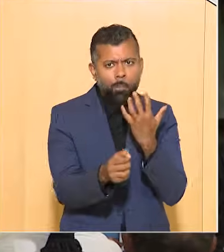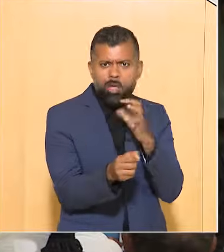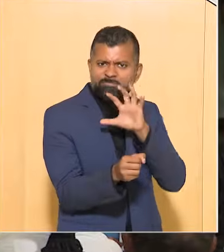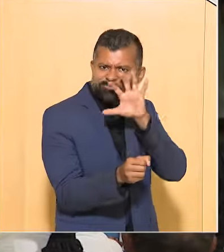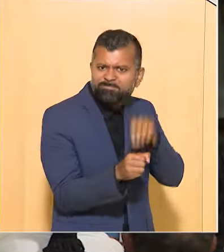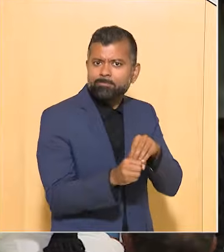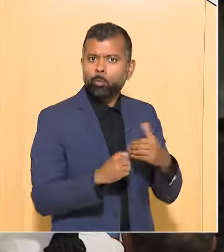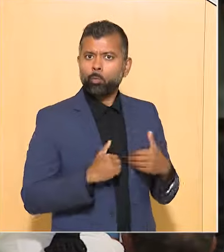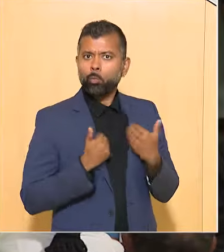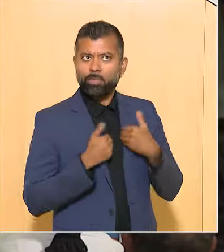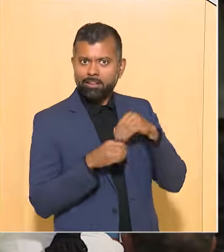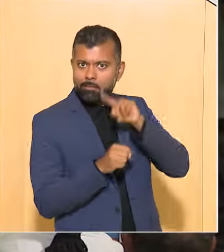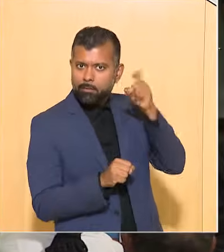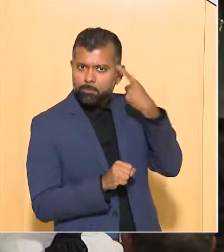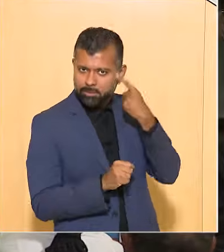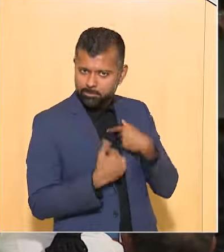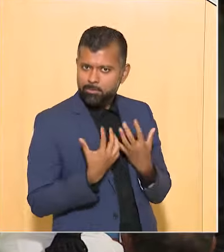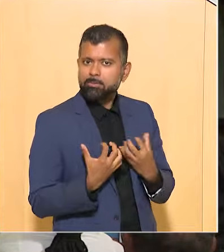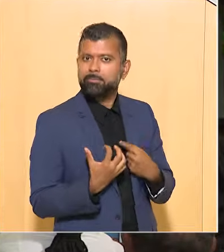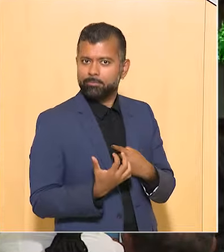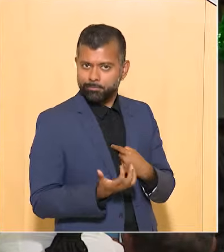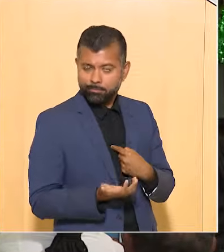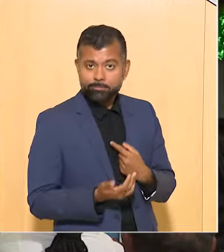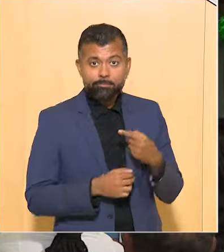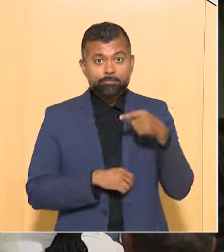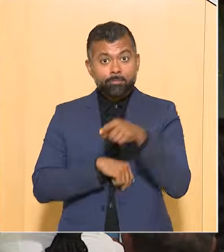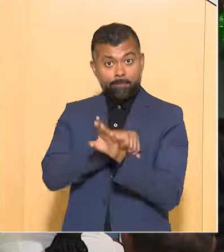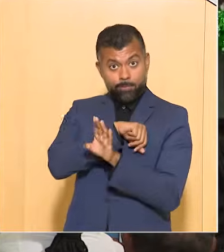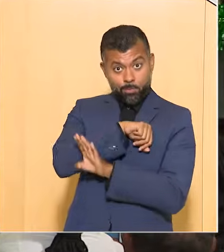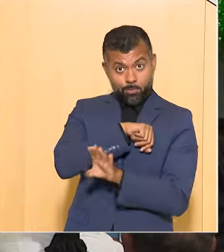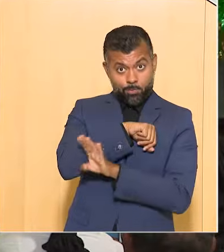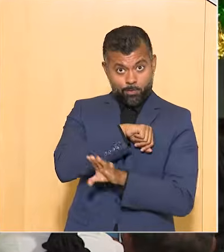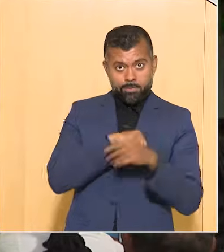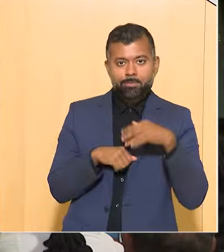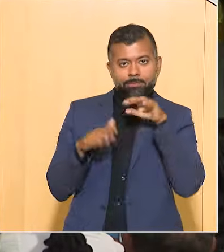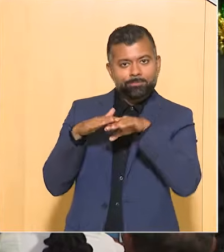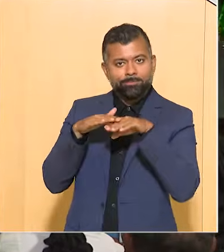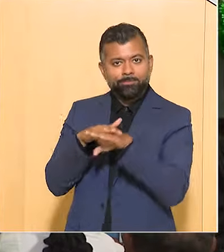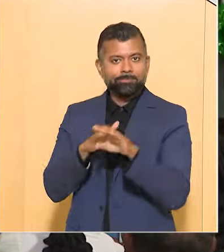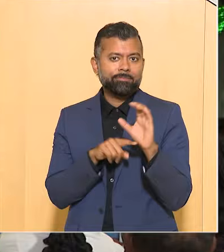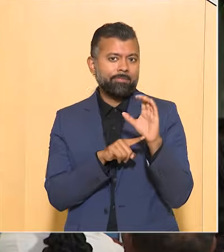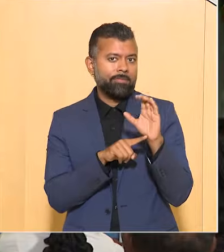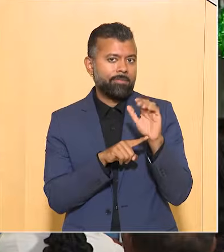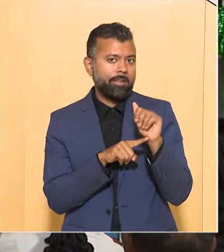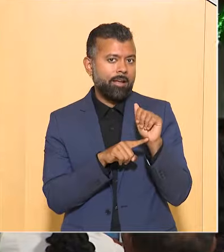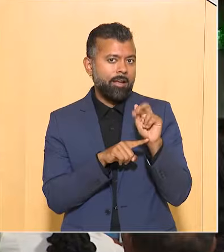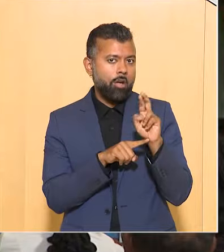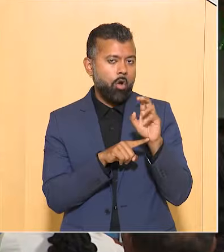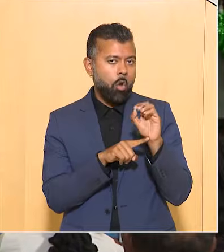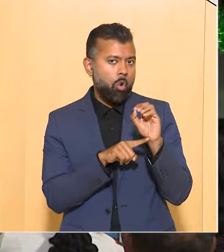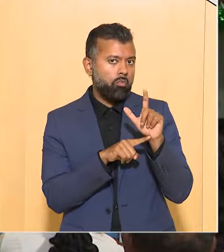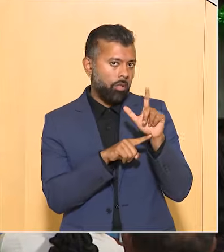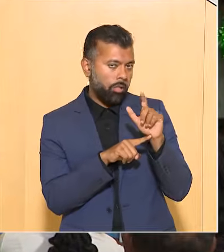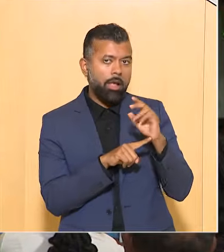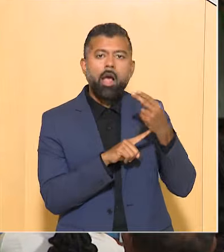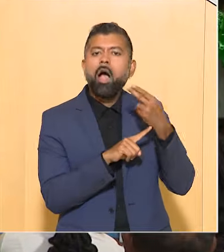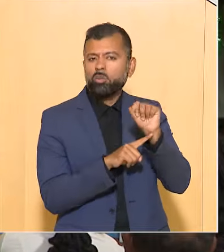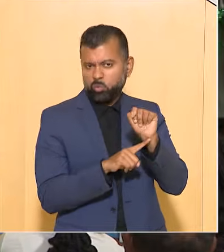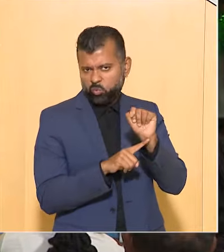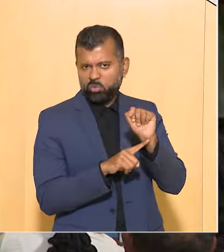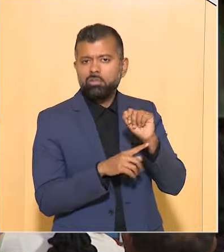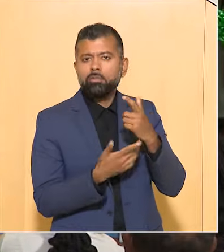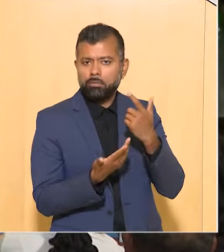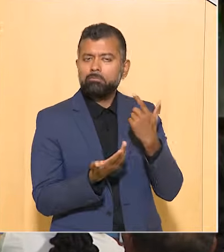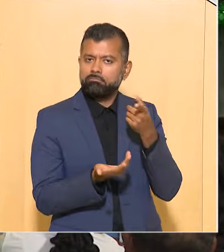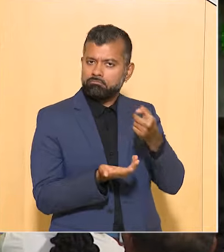This fall, I will be a sophomore at Archbishop Carroll High School, where I am actively honing my skills as a member of